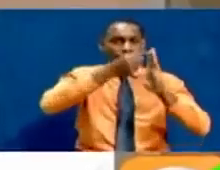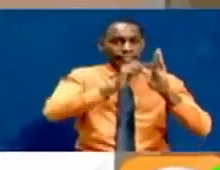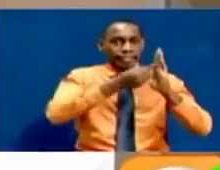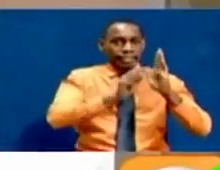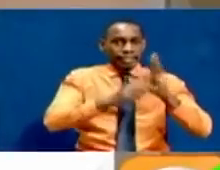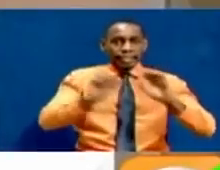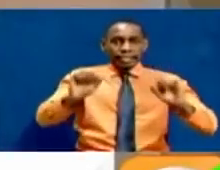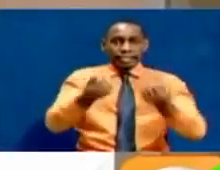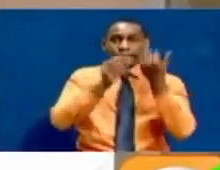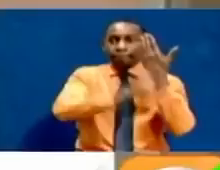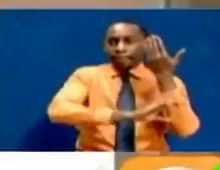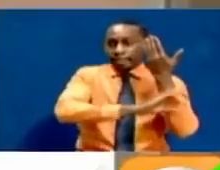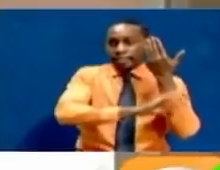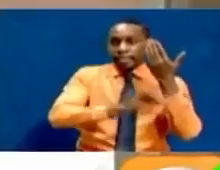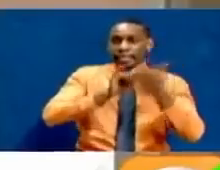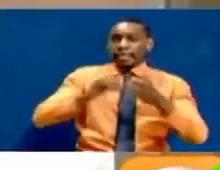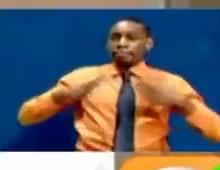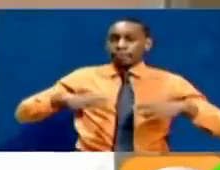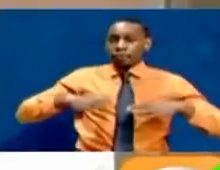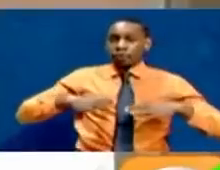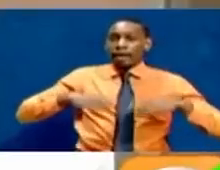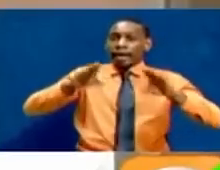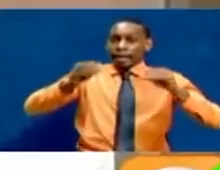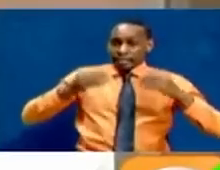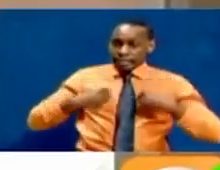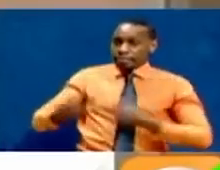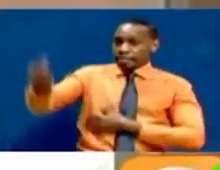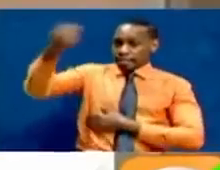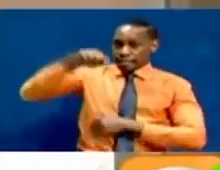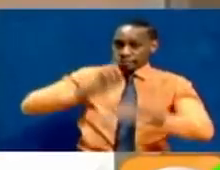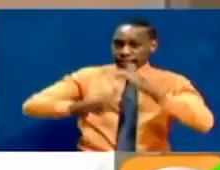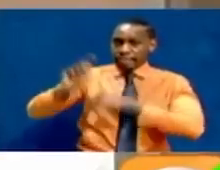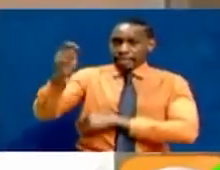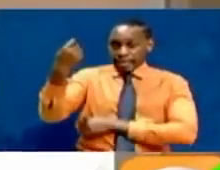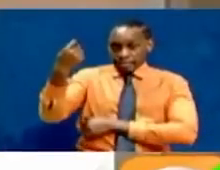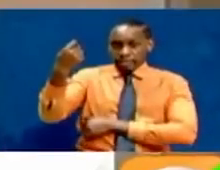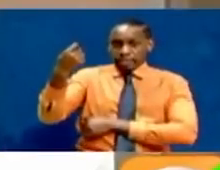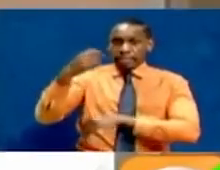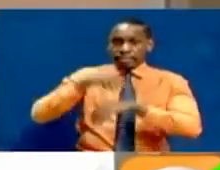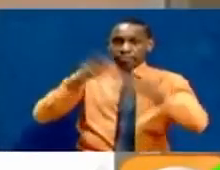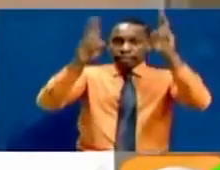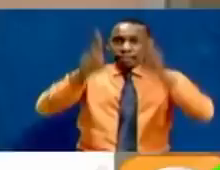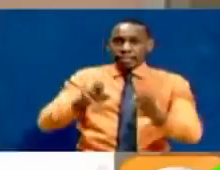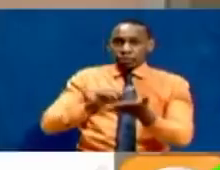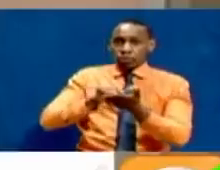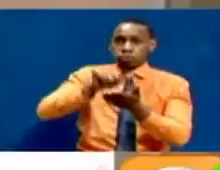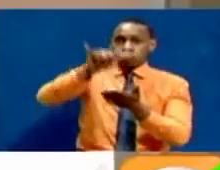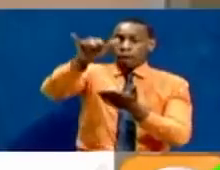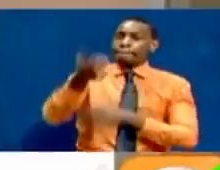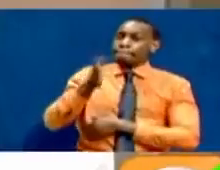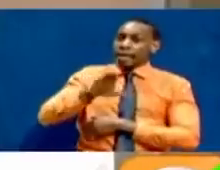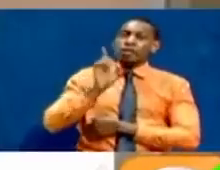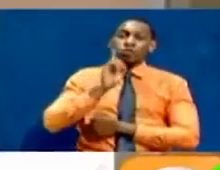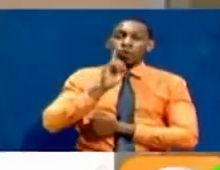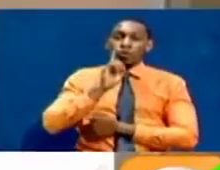list of safe countries from where passengers will be allowed to enter the country once international flights